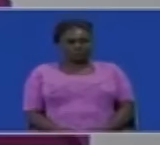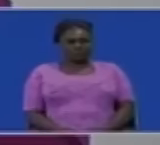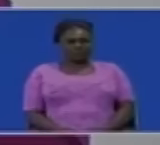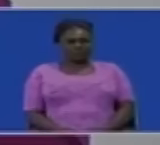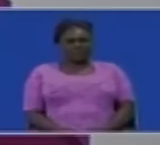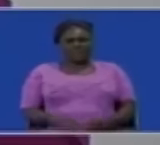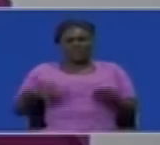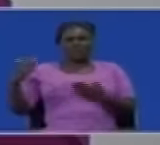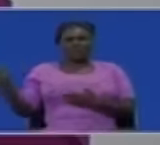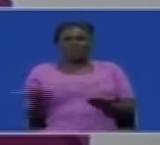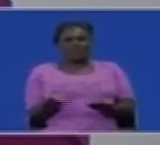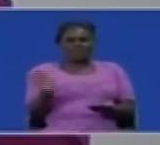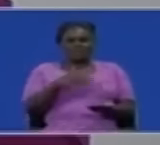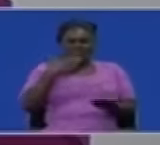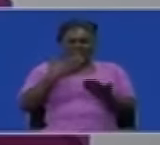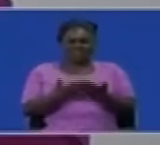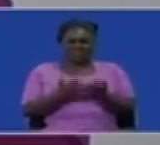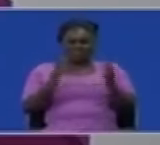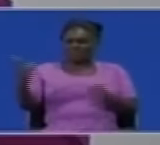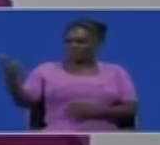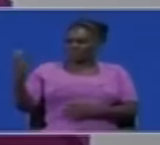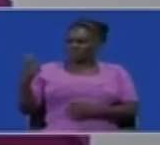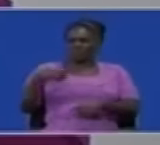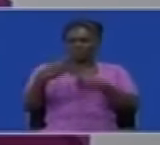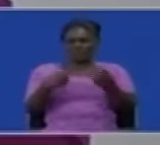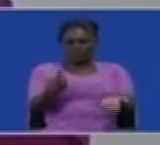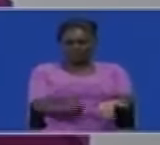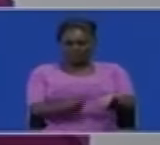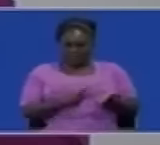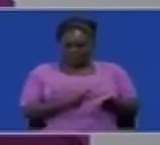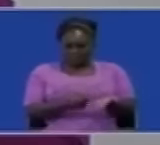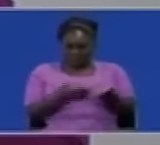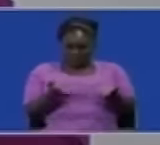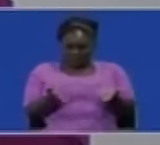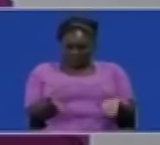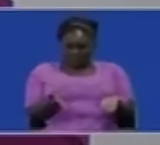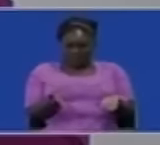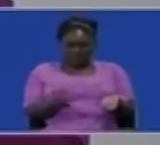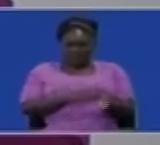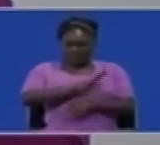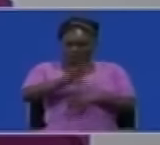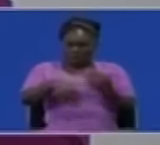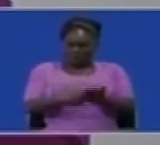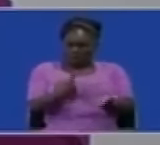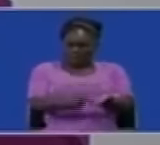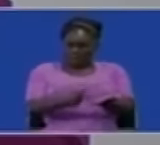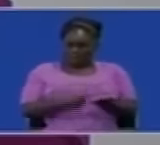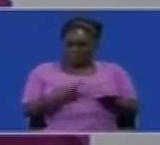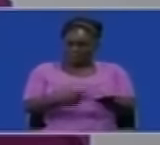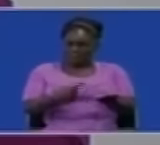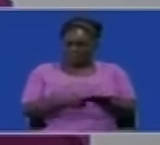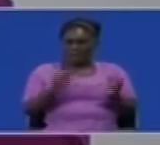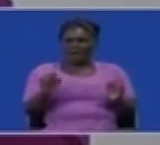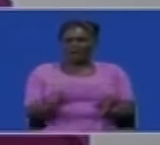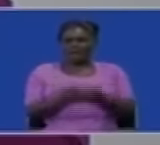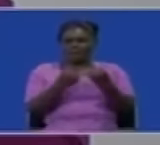All right, welcome back. Thank you so much for staying with us on Checkpoint. Our discussion now on all of the debates that have been taking place